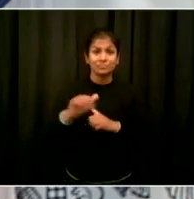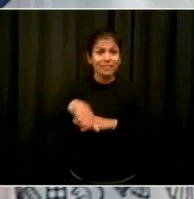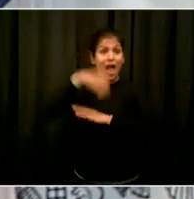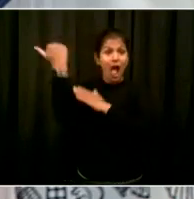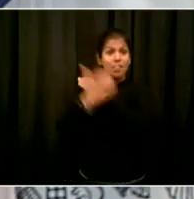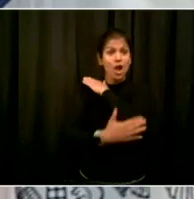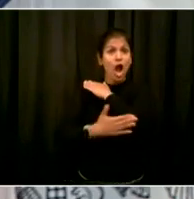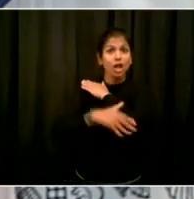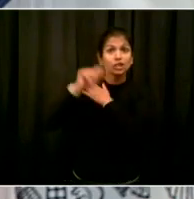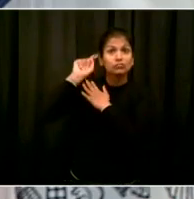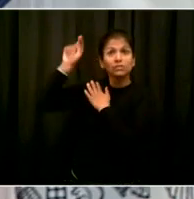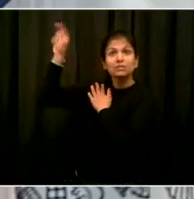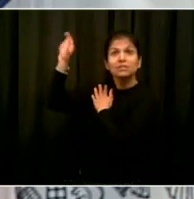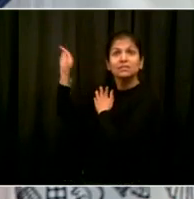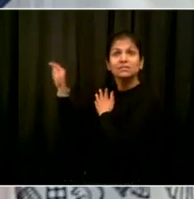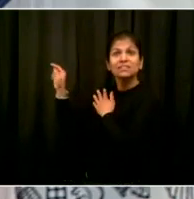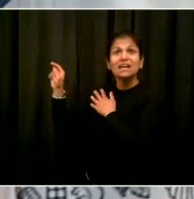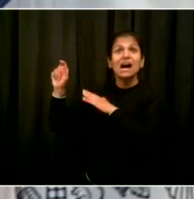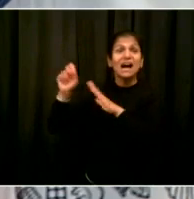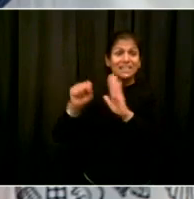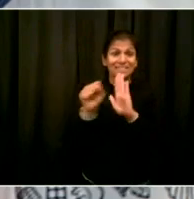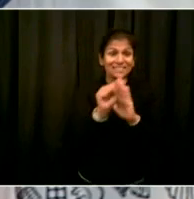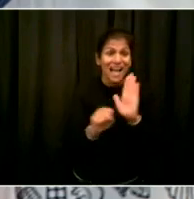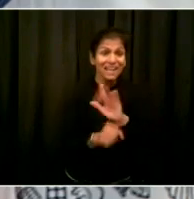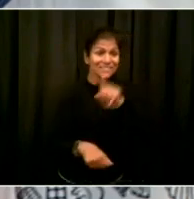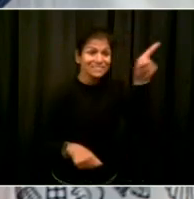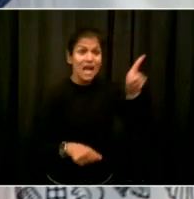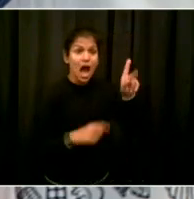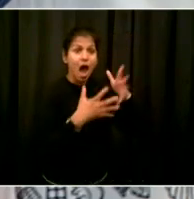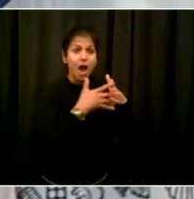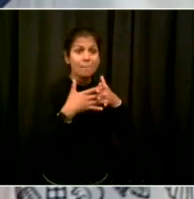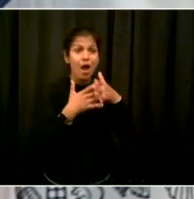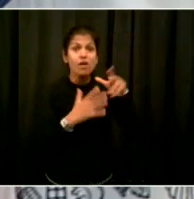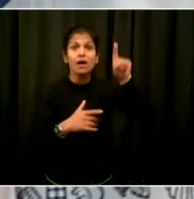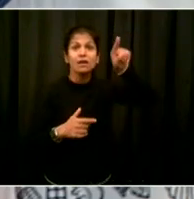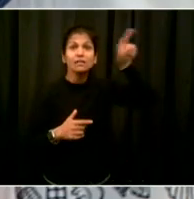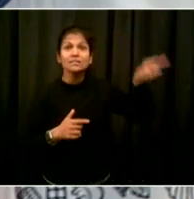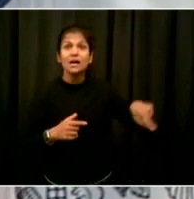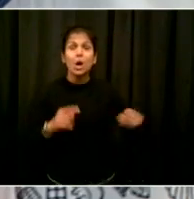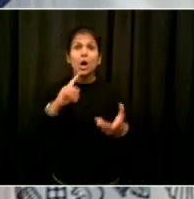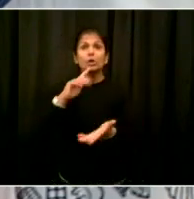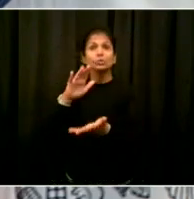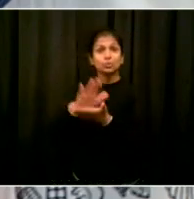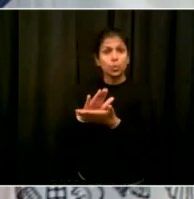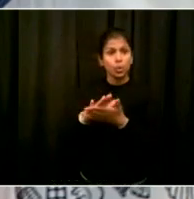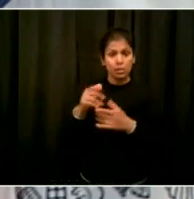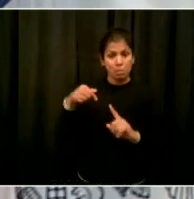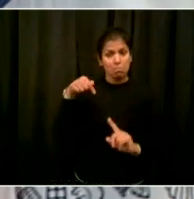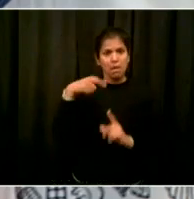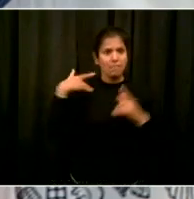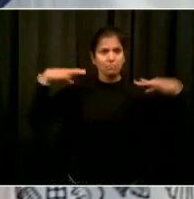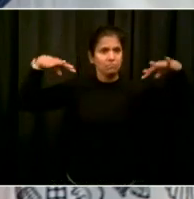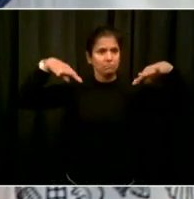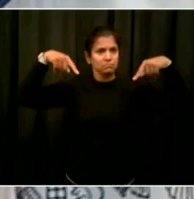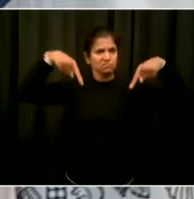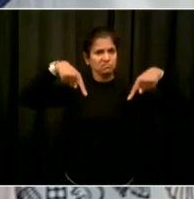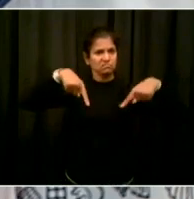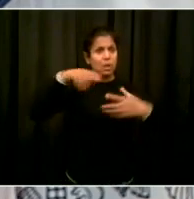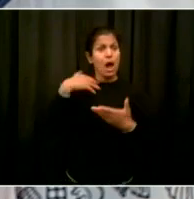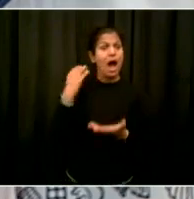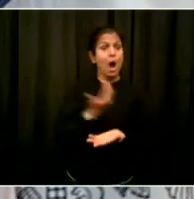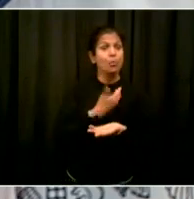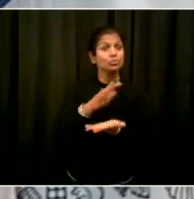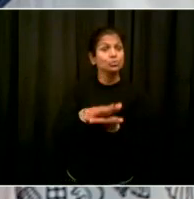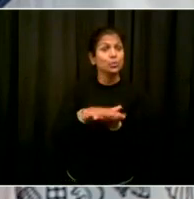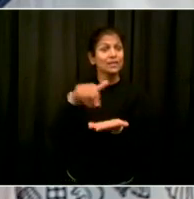safer. Younger kids, obviously, thank God, a lot less affected. But let's talk about New York City, which has set a very different standard than any school system in